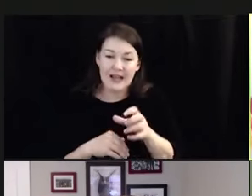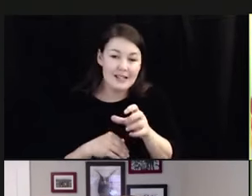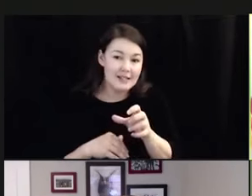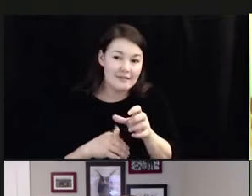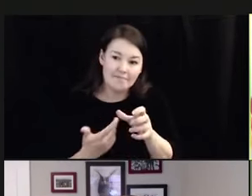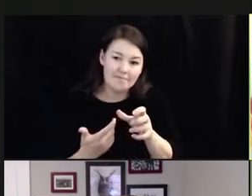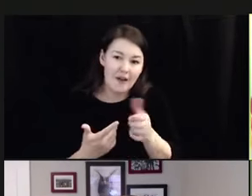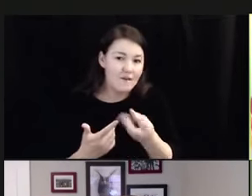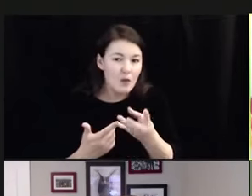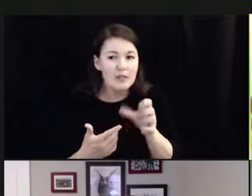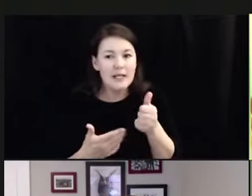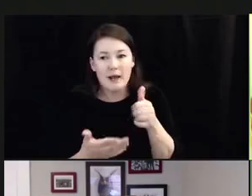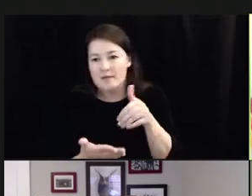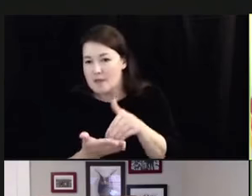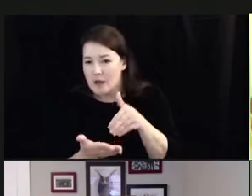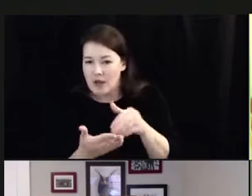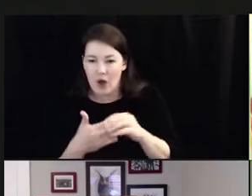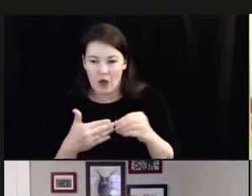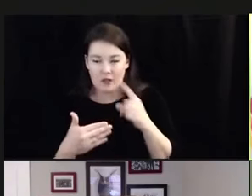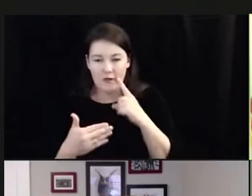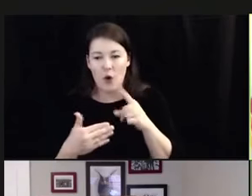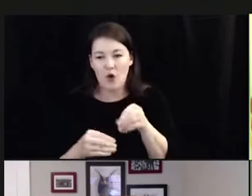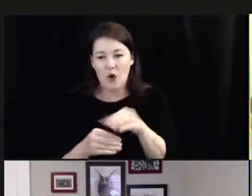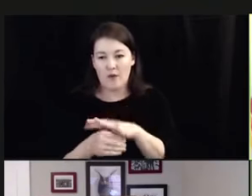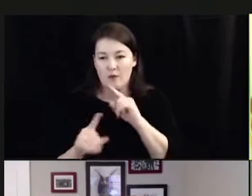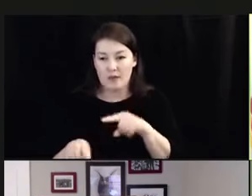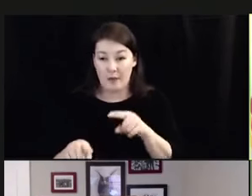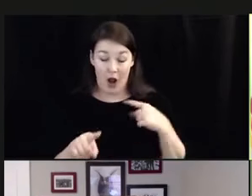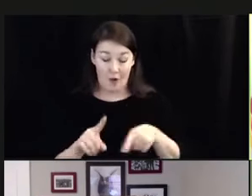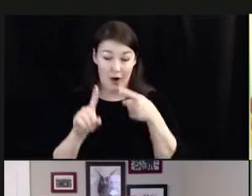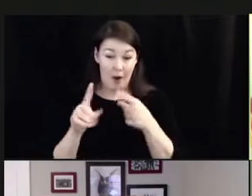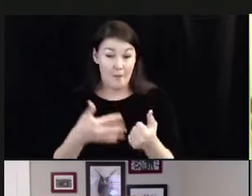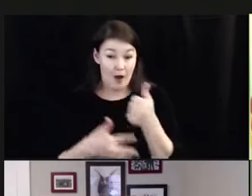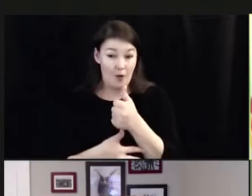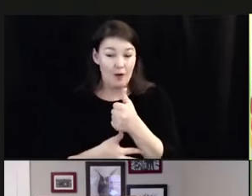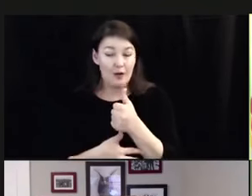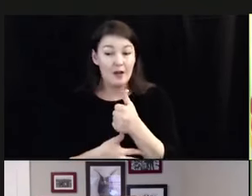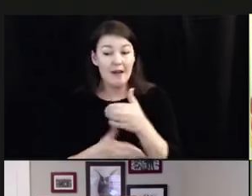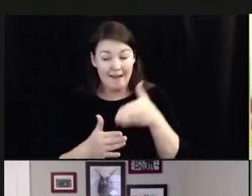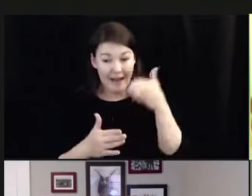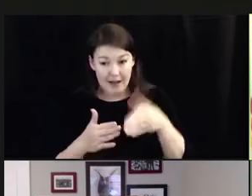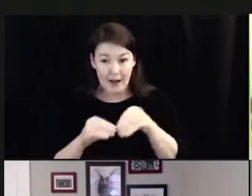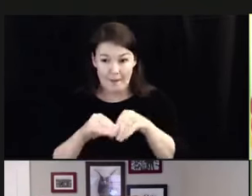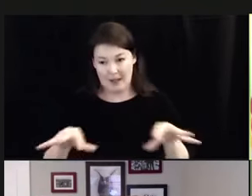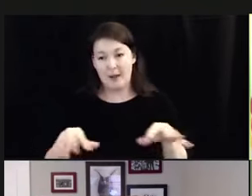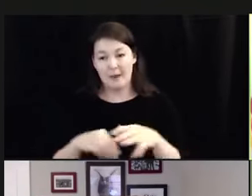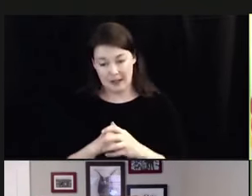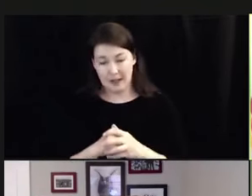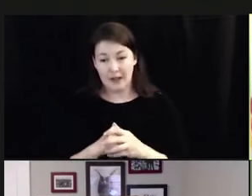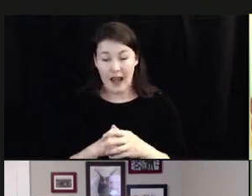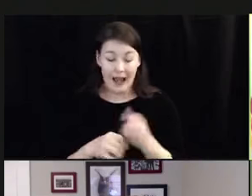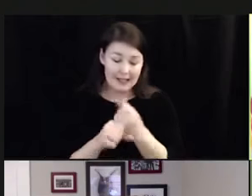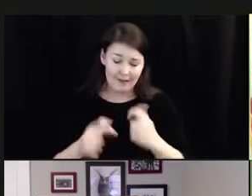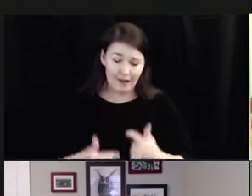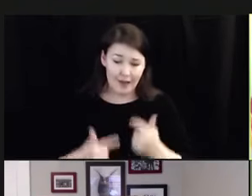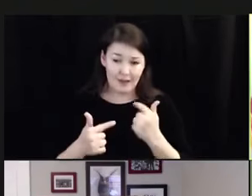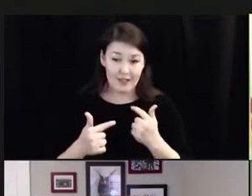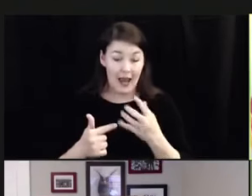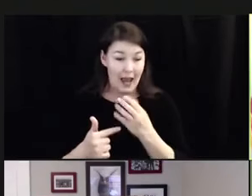Our priority is saving lives and ending the pandemic. And we know that Coloradans on all sides of the aisle